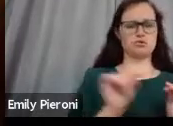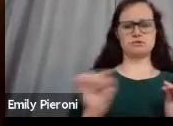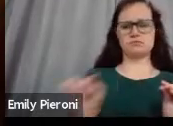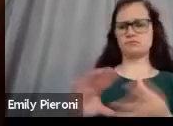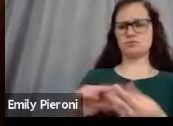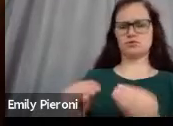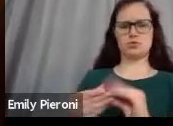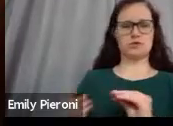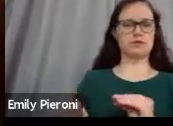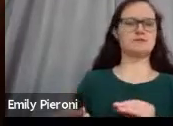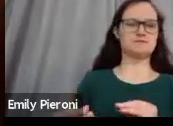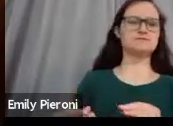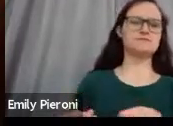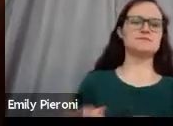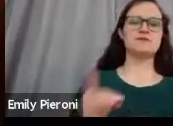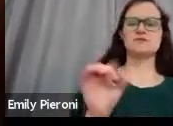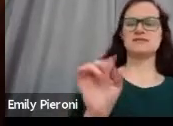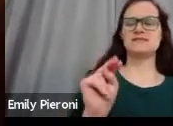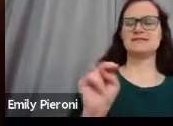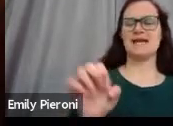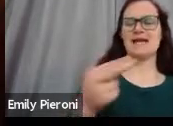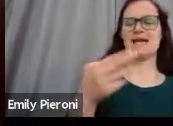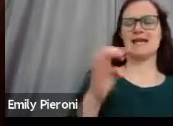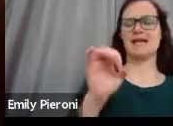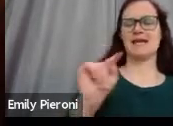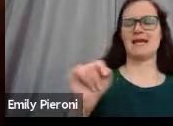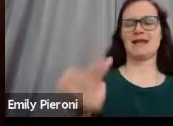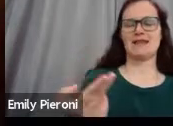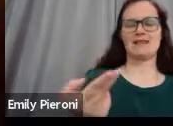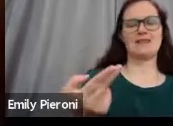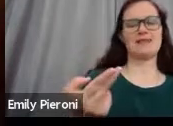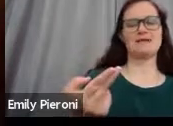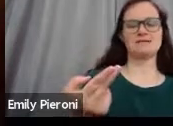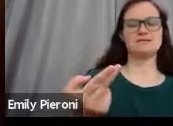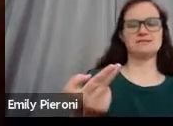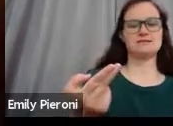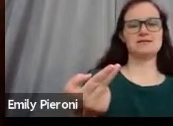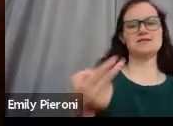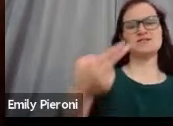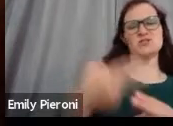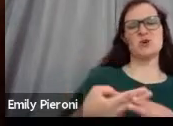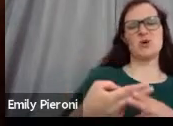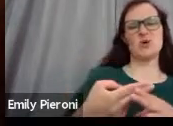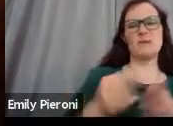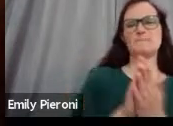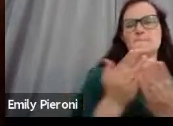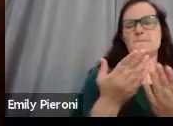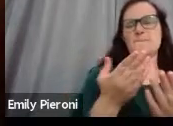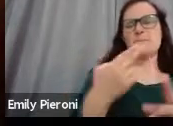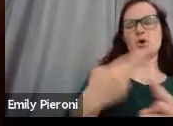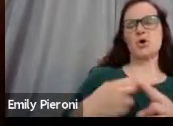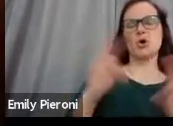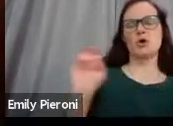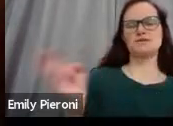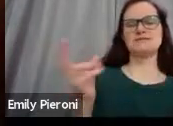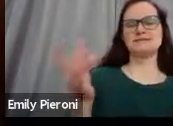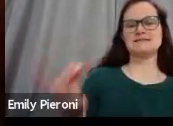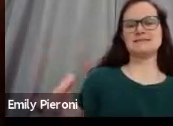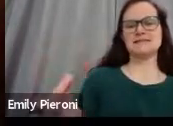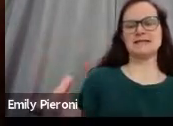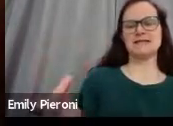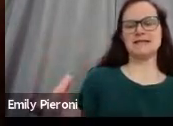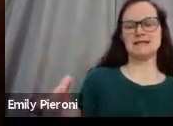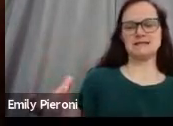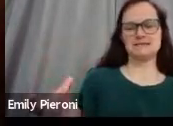Chip and Dan Heath, who wrote a book called Sticky, about how to keep ideas sticky,